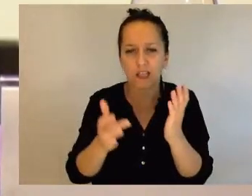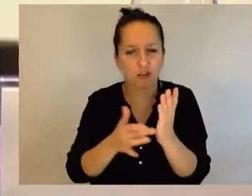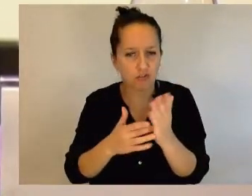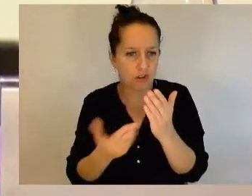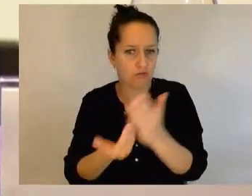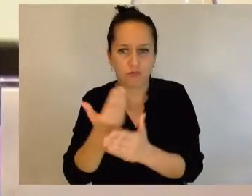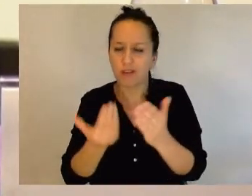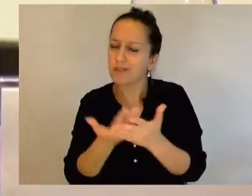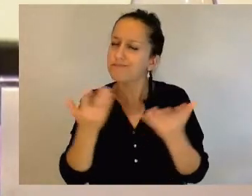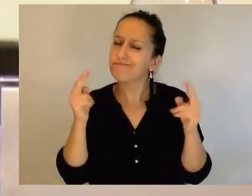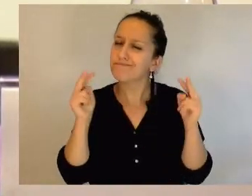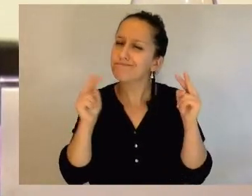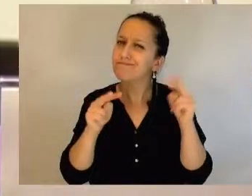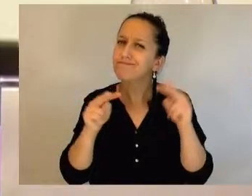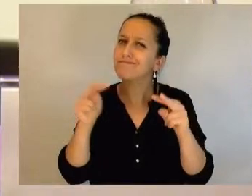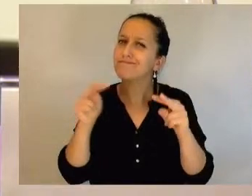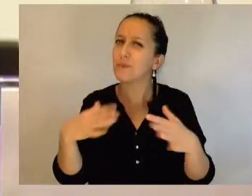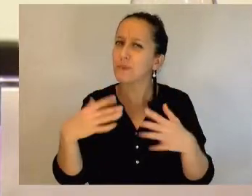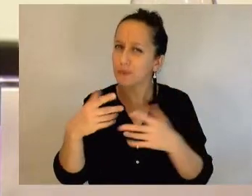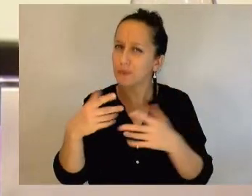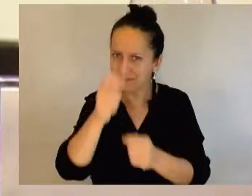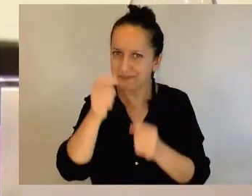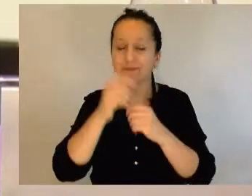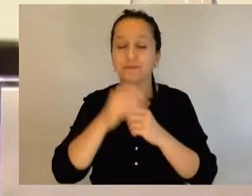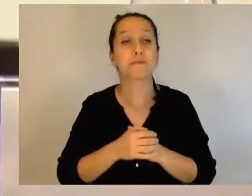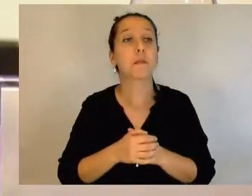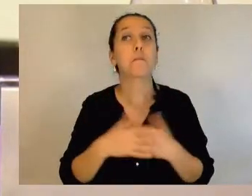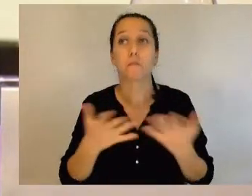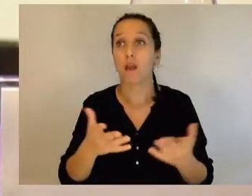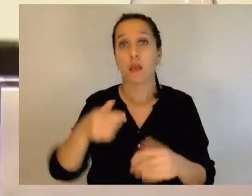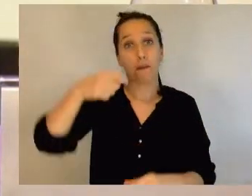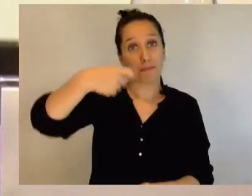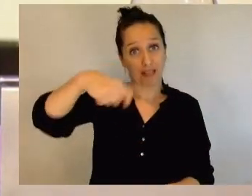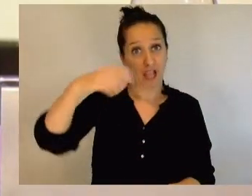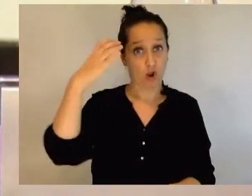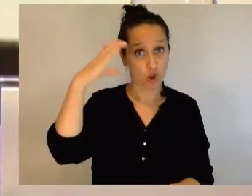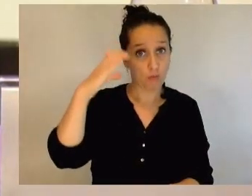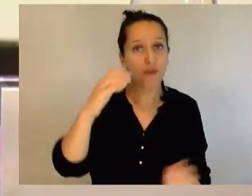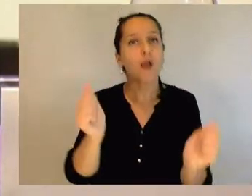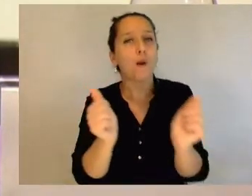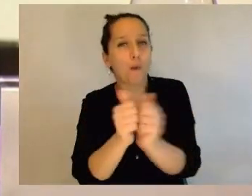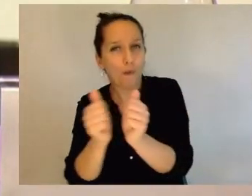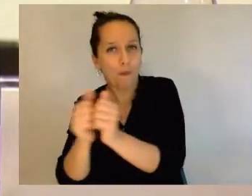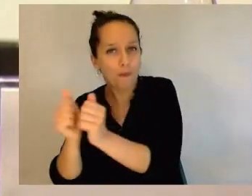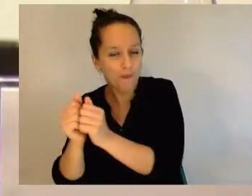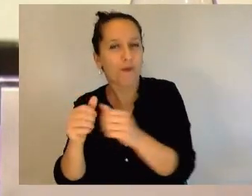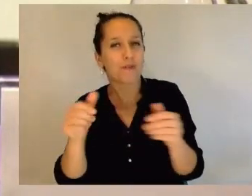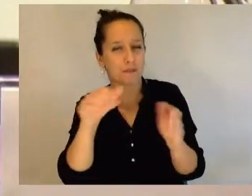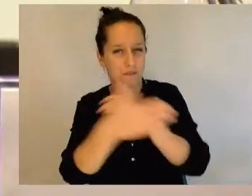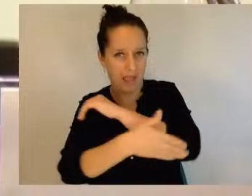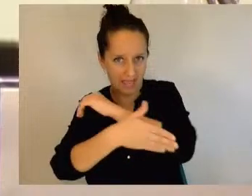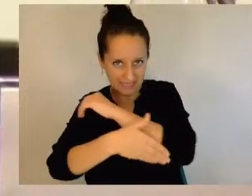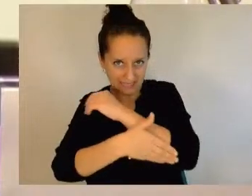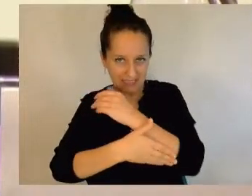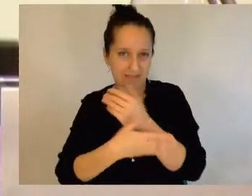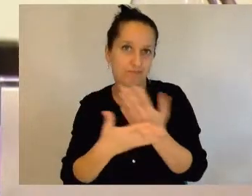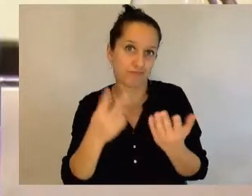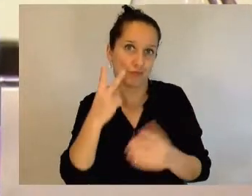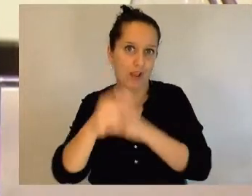innovation. Also, a special recognition to the countries that will accompany Colombia in these next 2